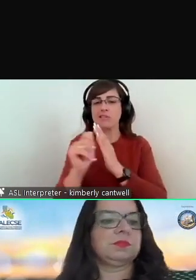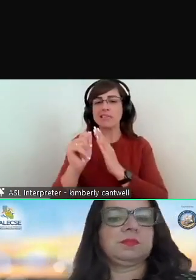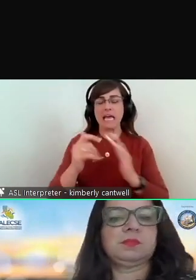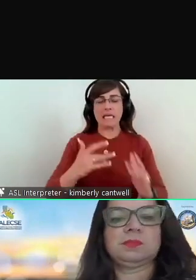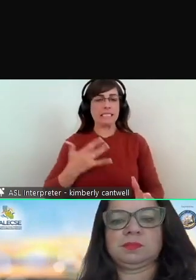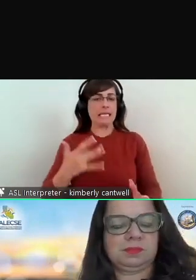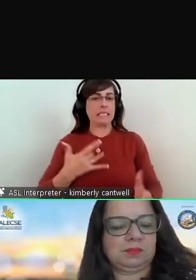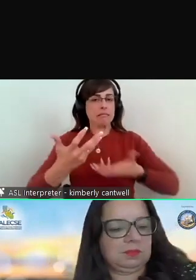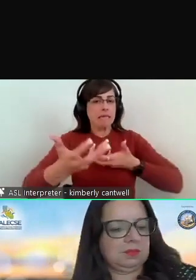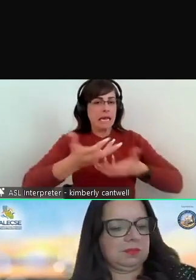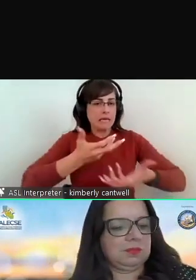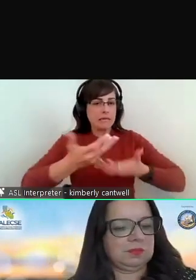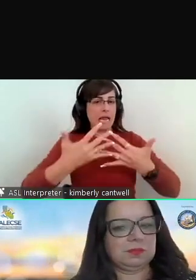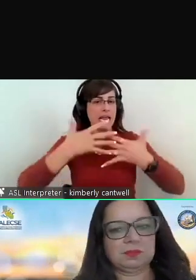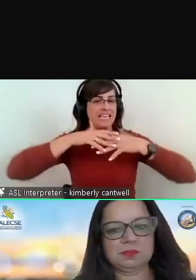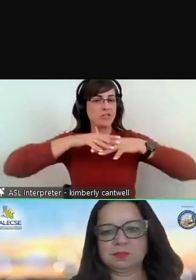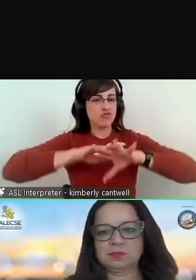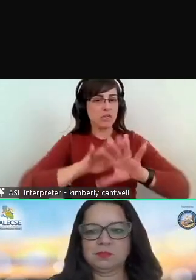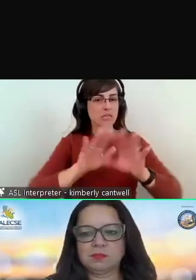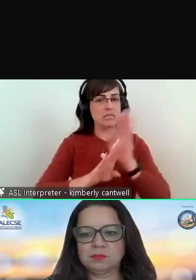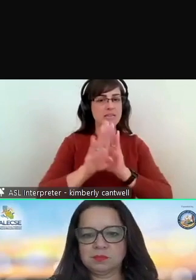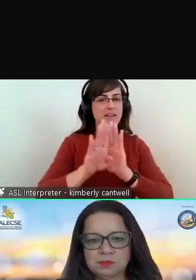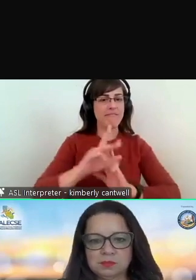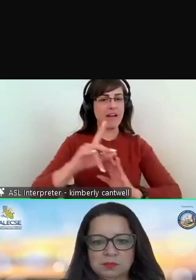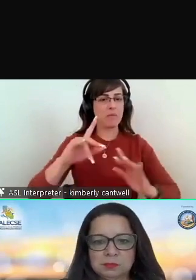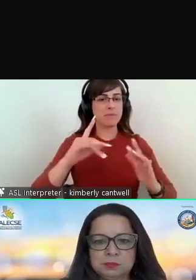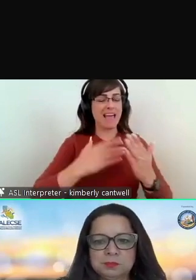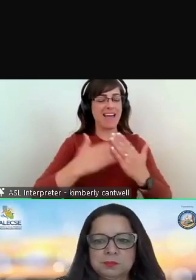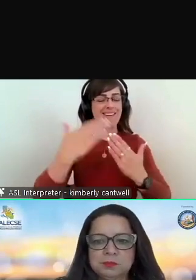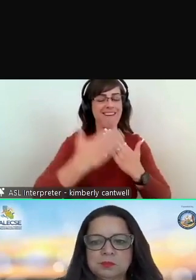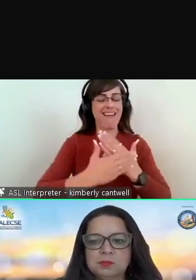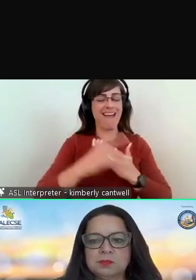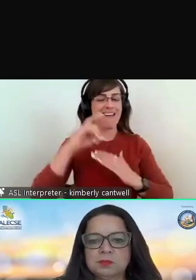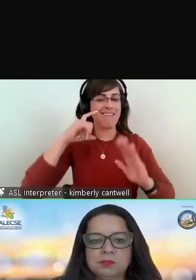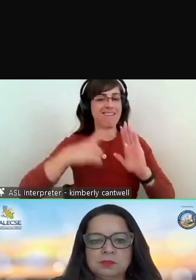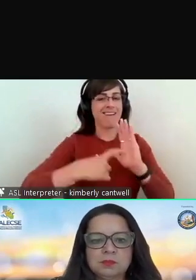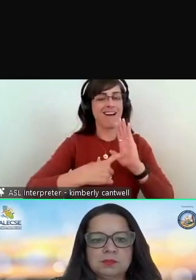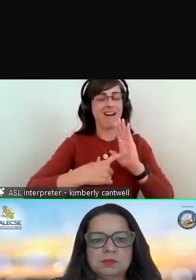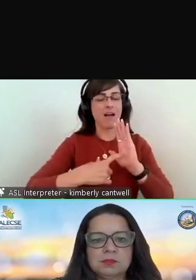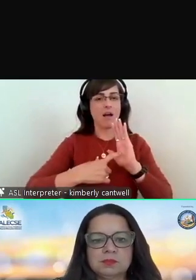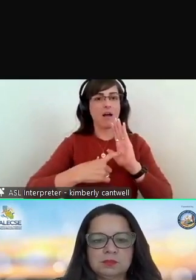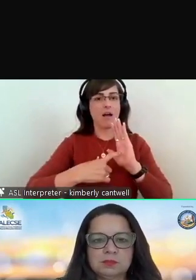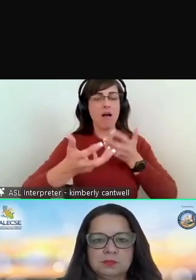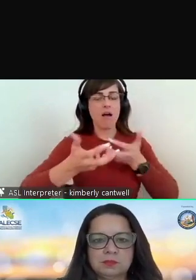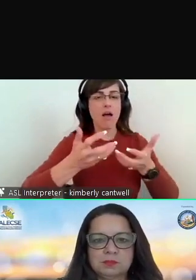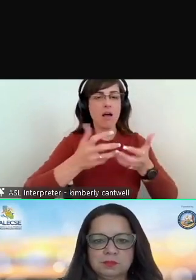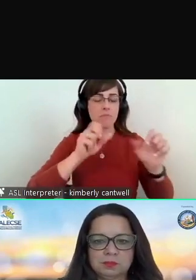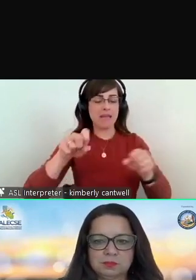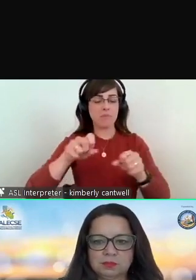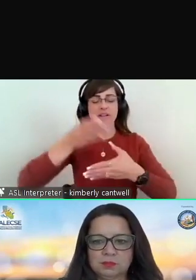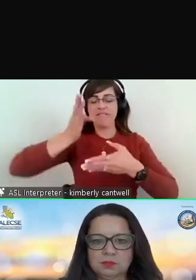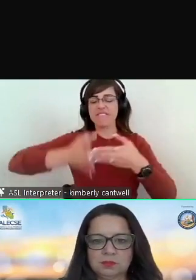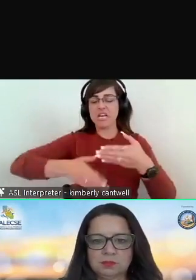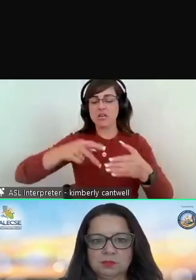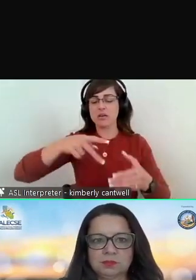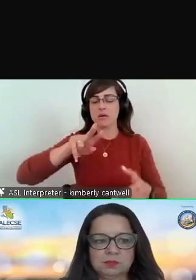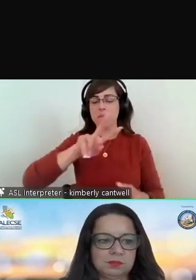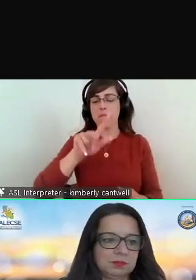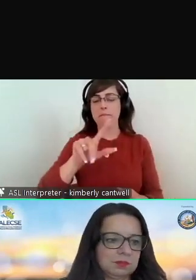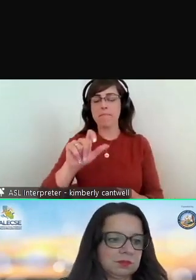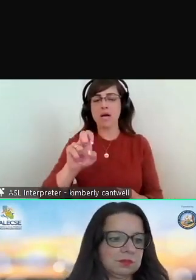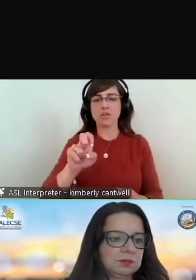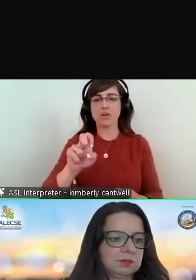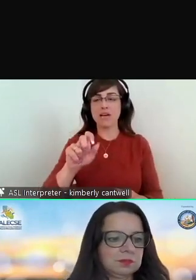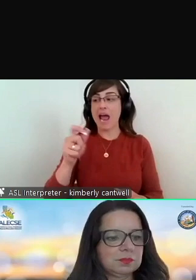sensory integration, develops their eye-hand coordination, the ability to be able to finish a puzzle and